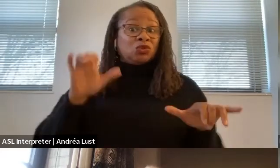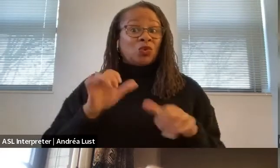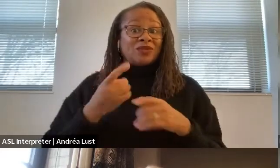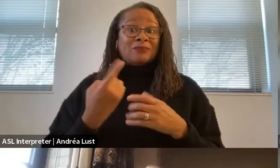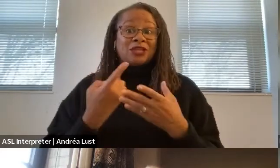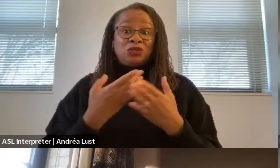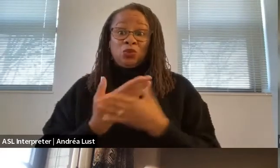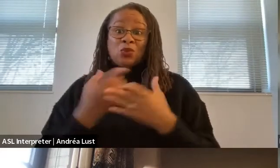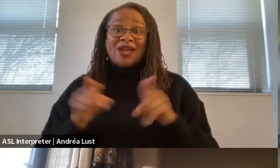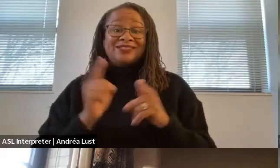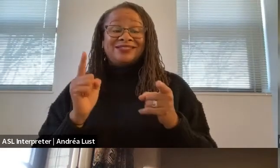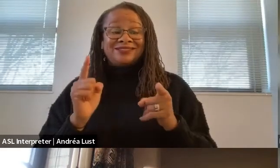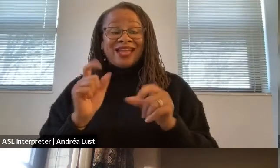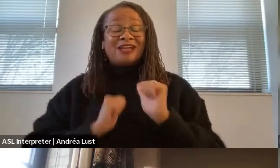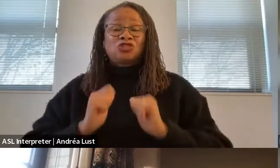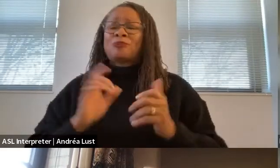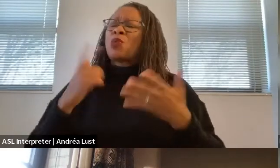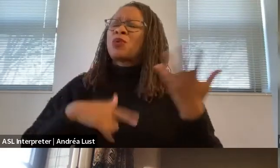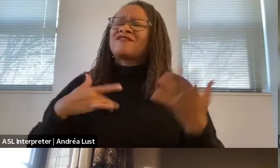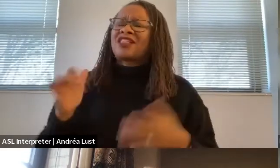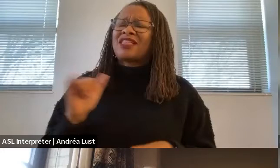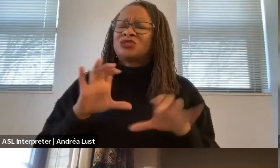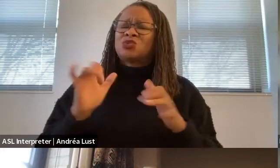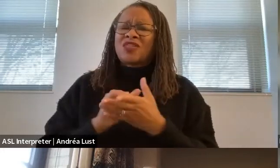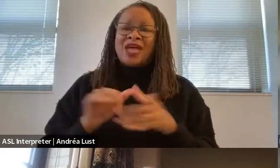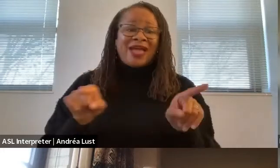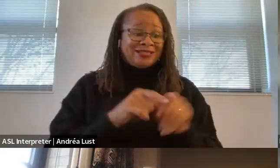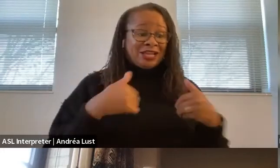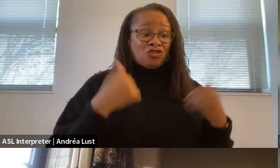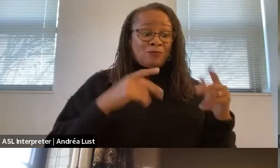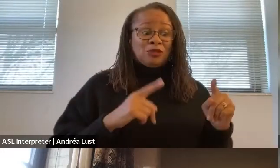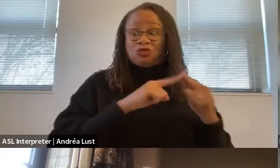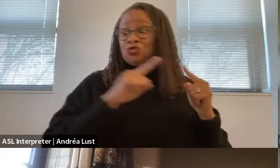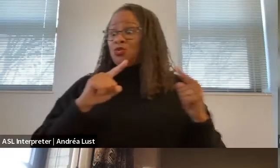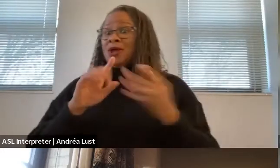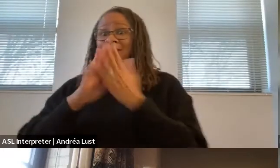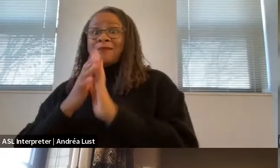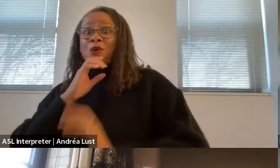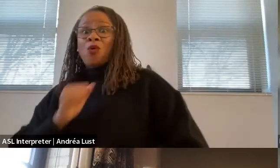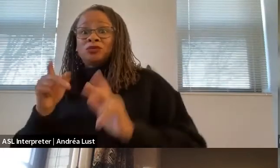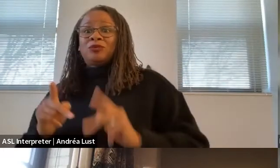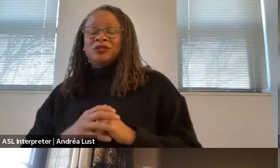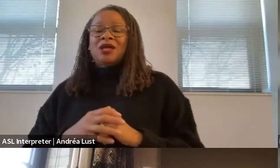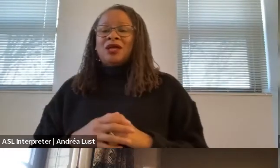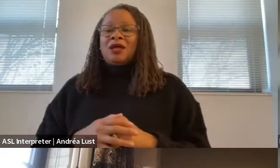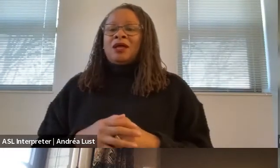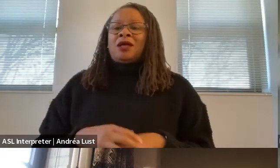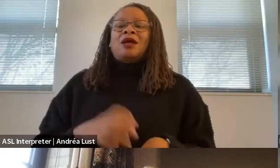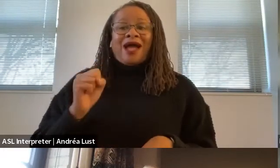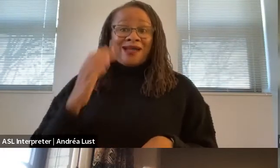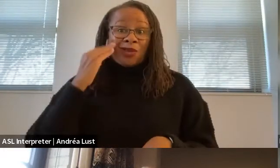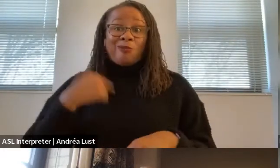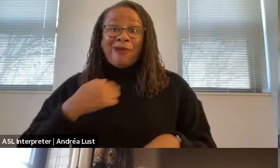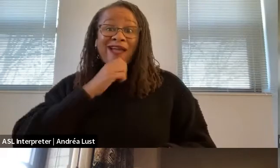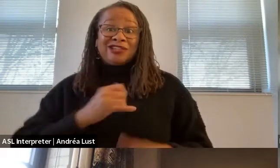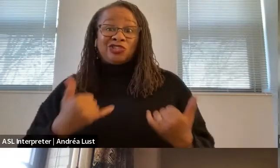actor, but what was that like for you? And how did you have to train yourself? Because I know when I trip now, I don't bounce back like I